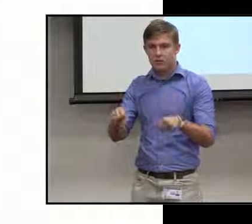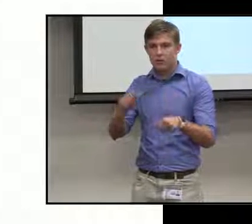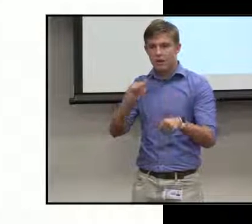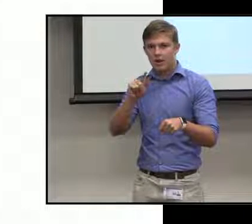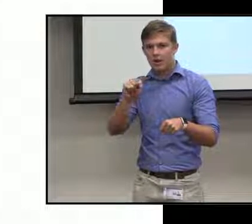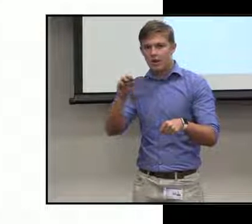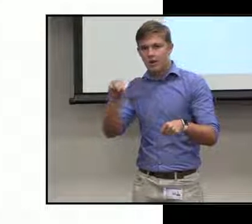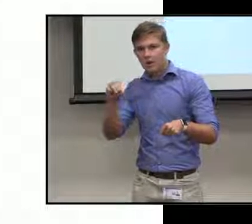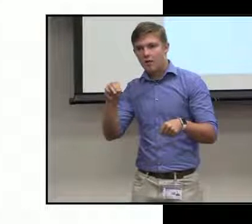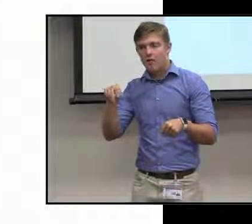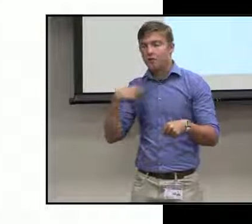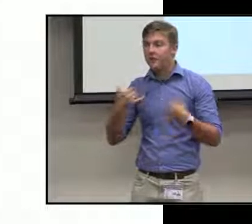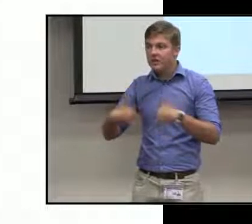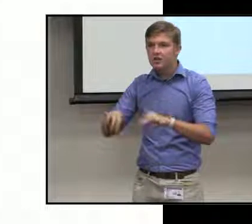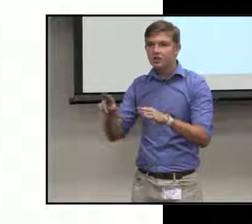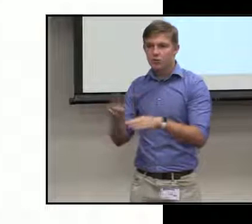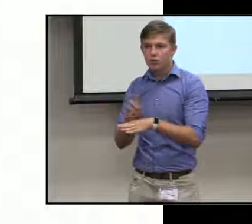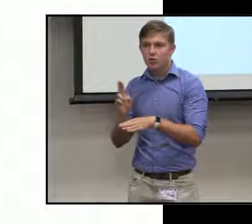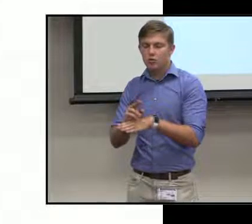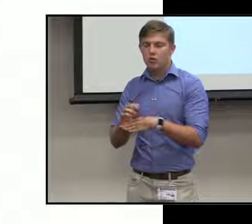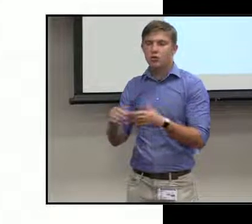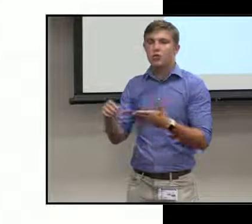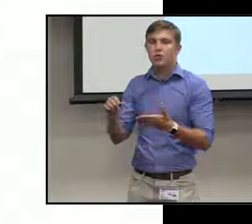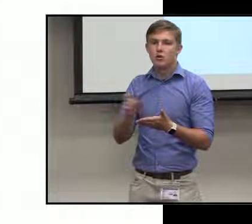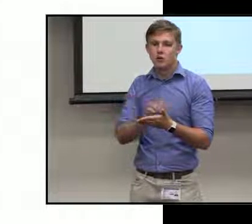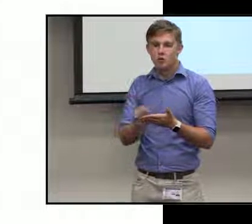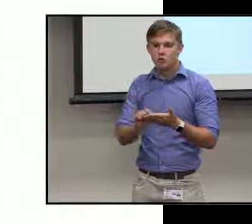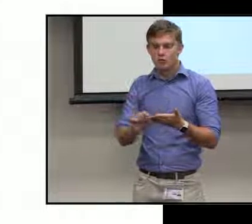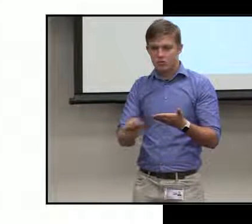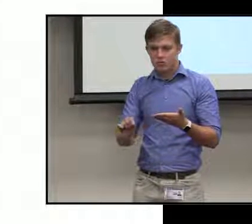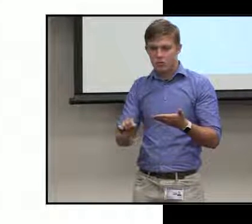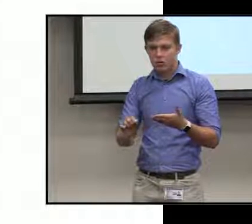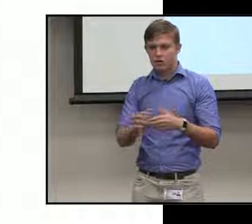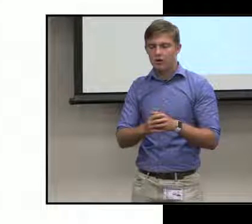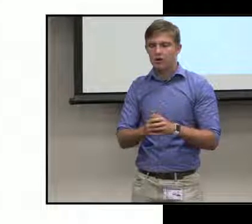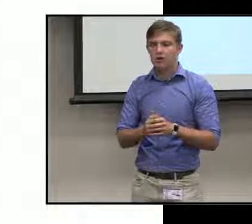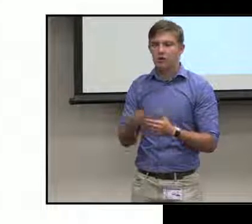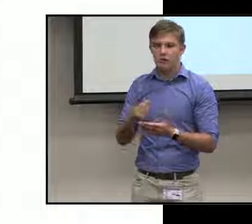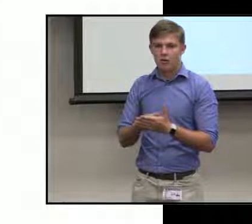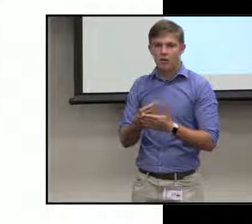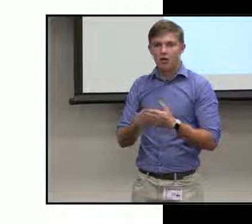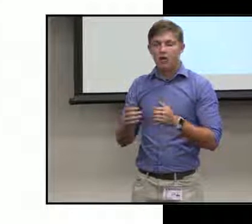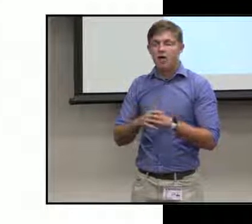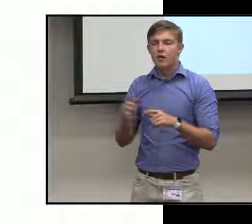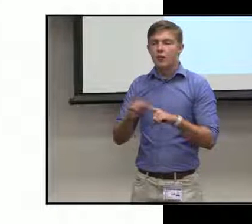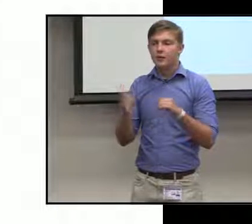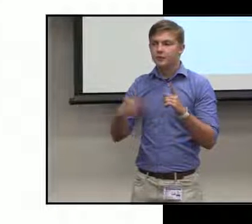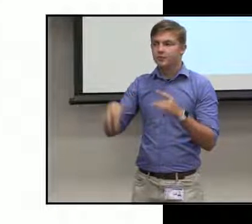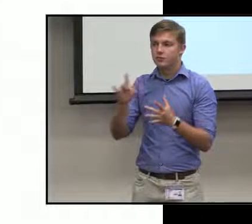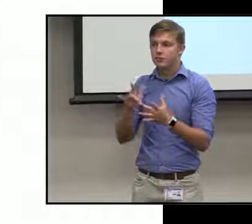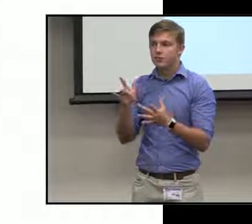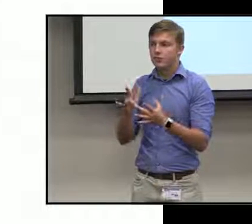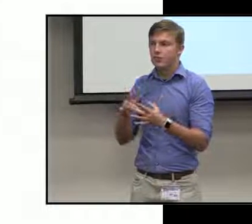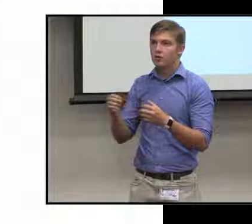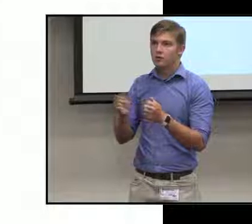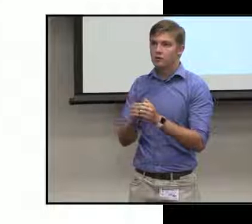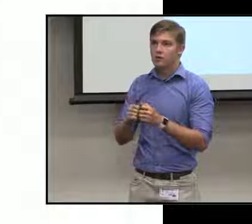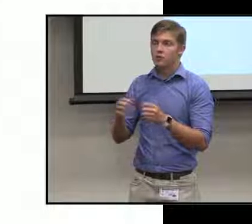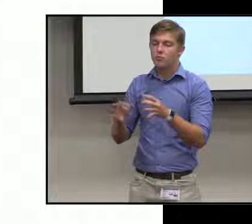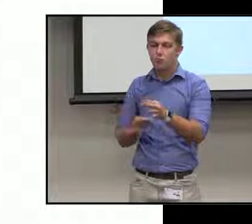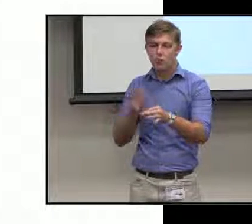checks. They're in touch with a lot of different nations because of their trade. They trade with us in Europe